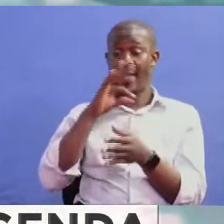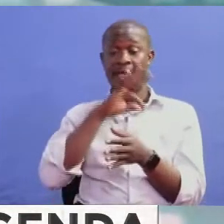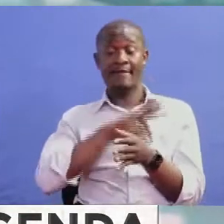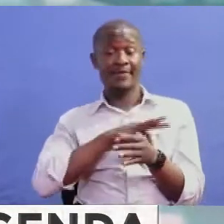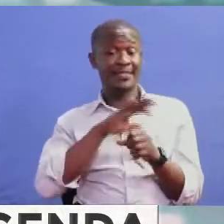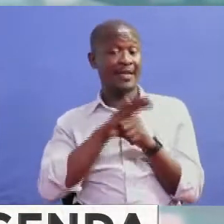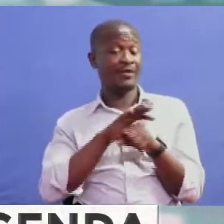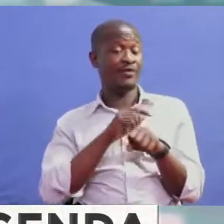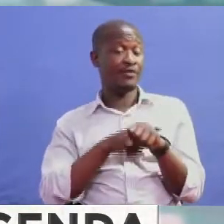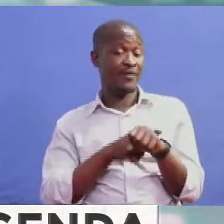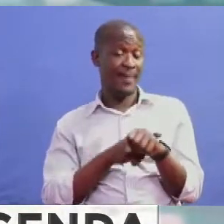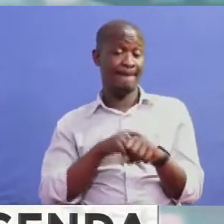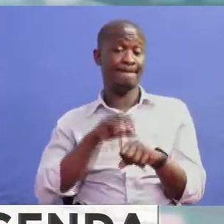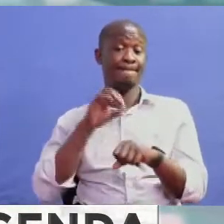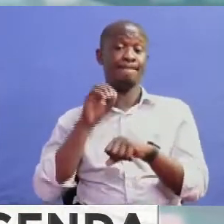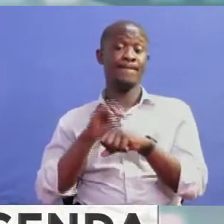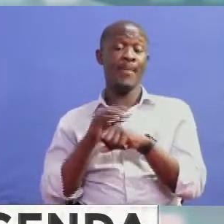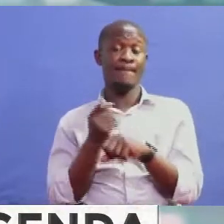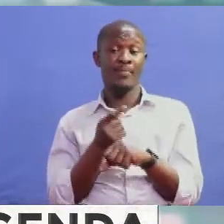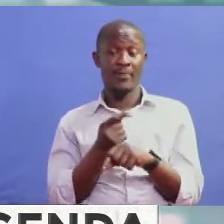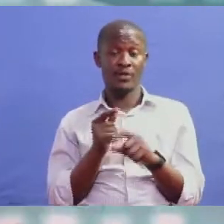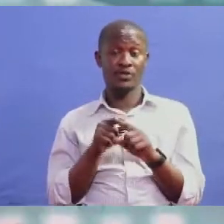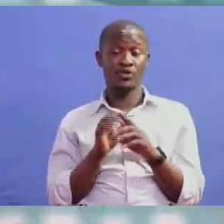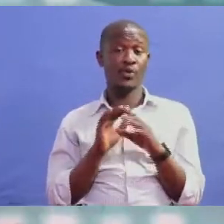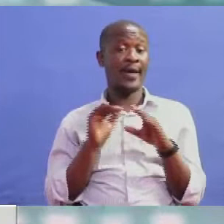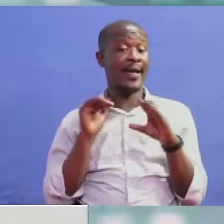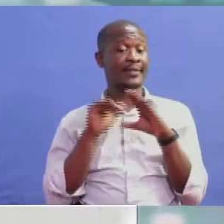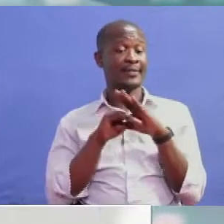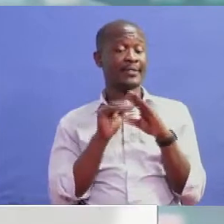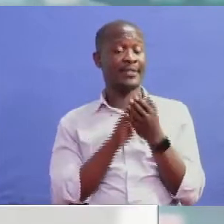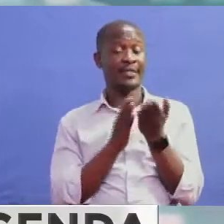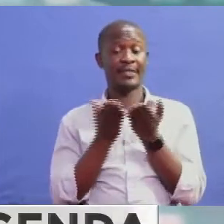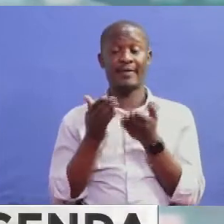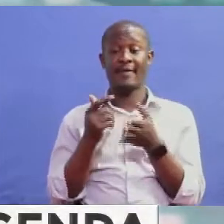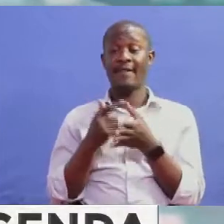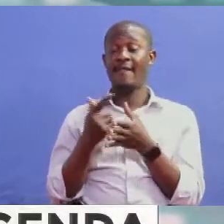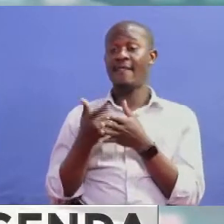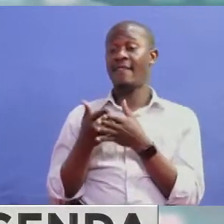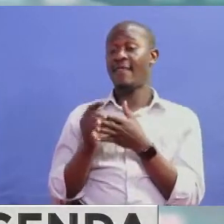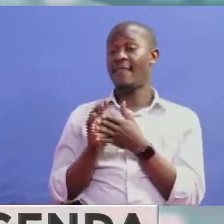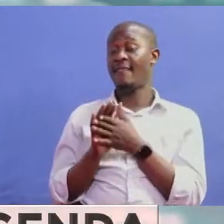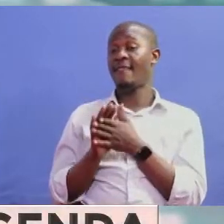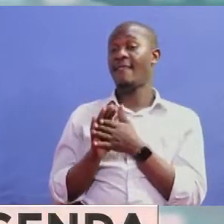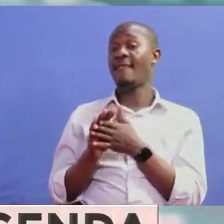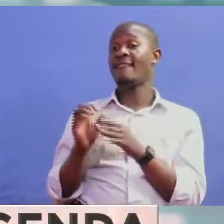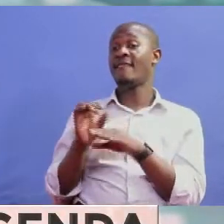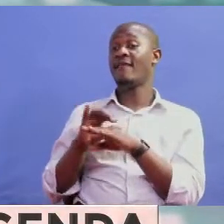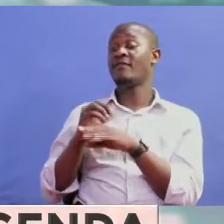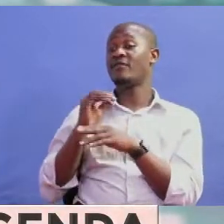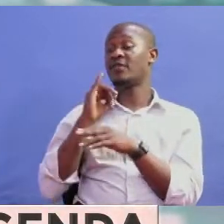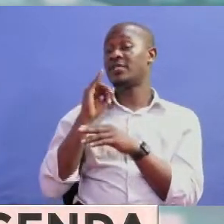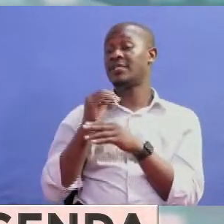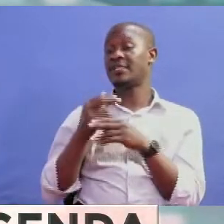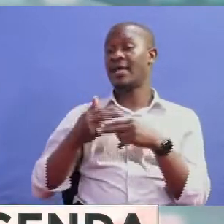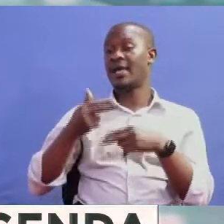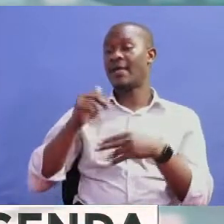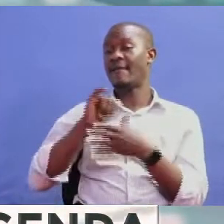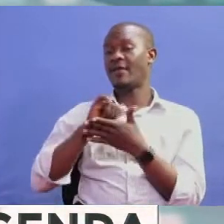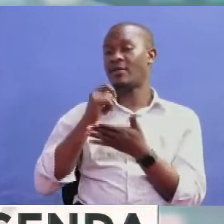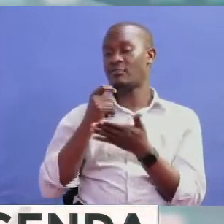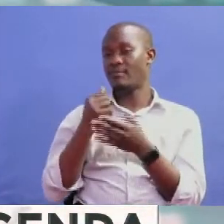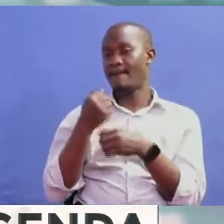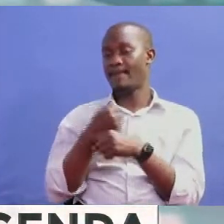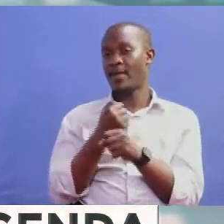of effort, a lot of money to access your services, then the effort is too high and that causes